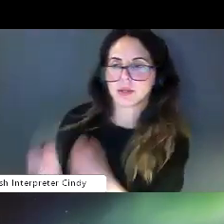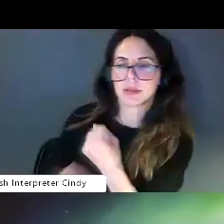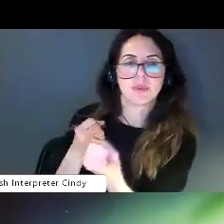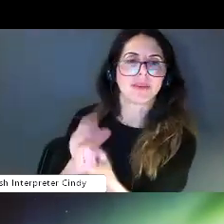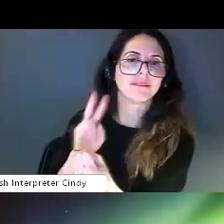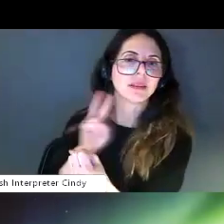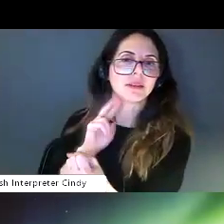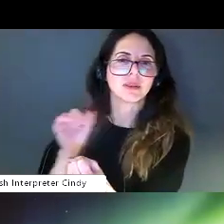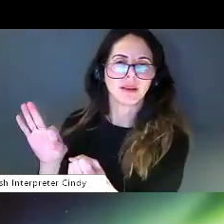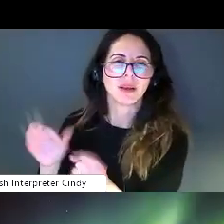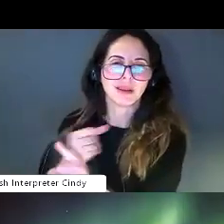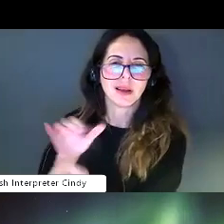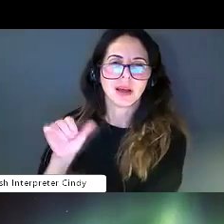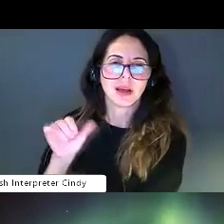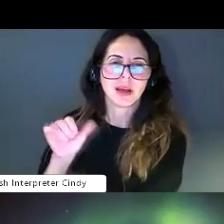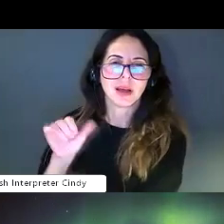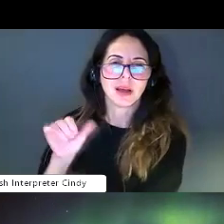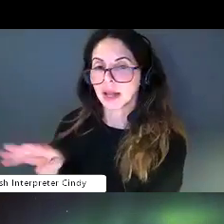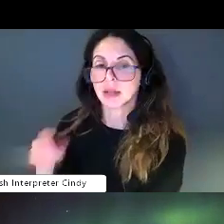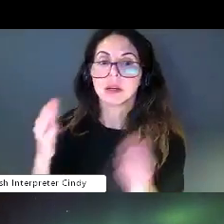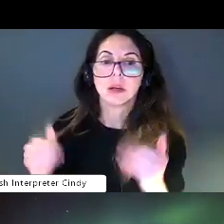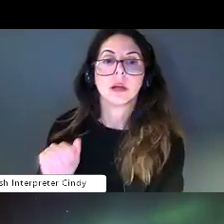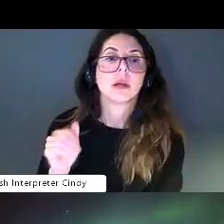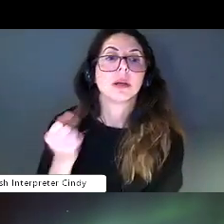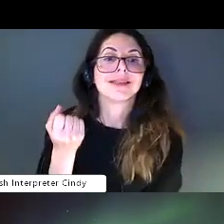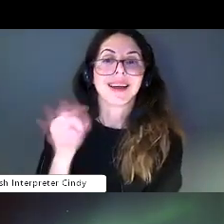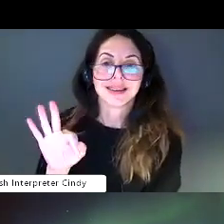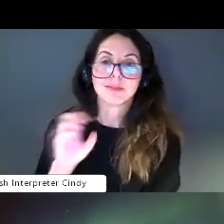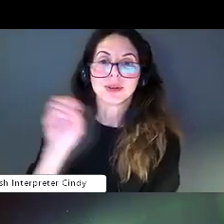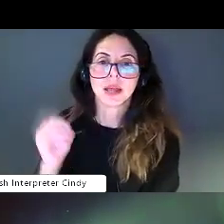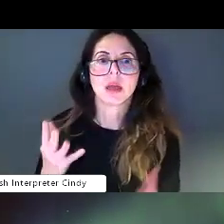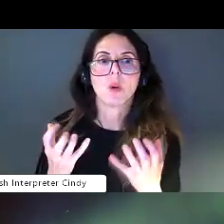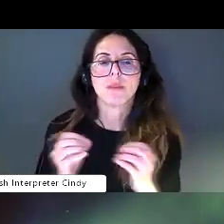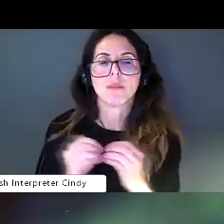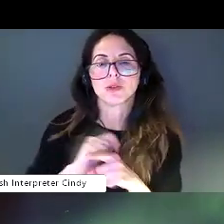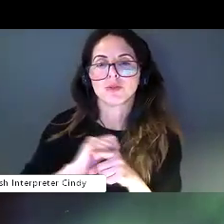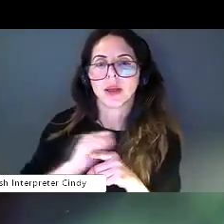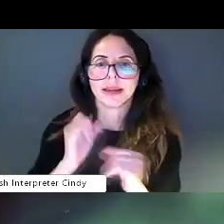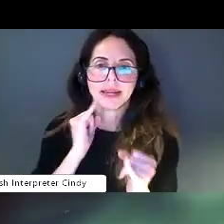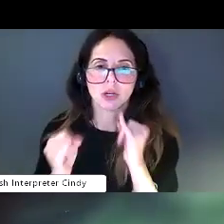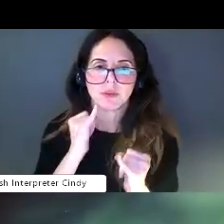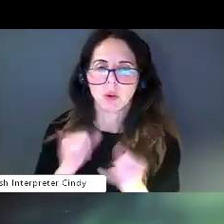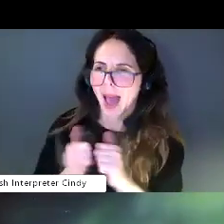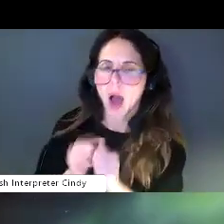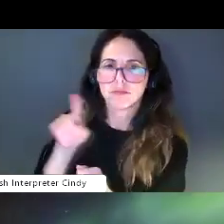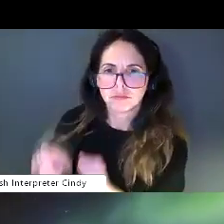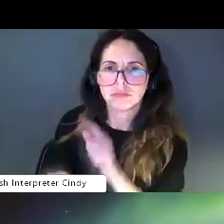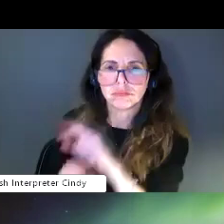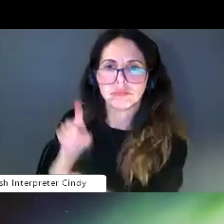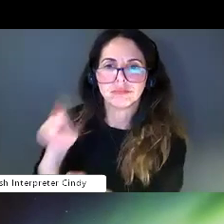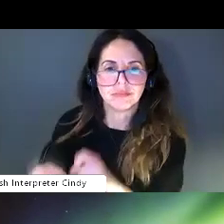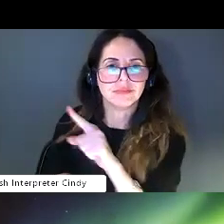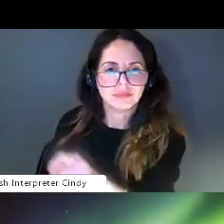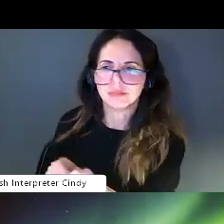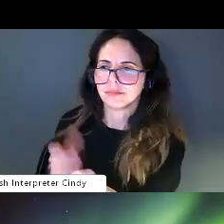and neglect. And then 19% indicated wanting more interviewing training, more training on being able to ask someone about